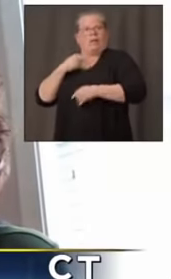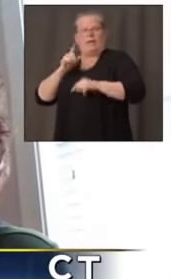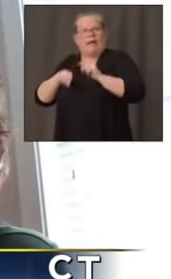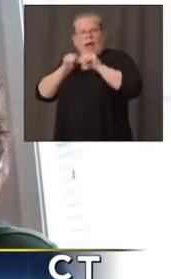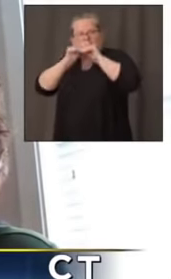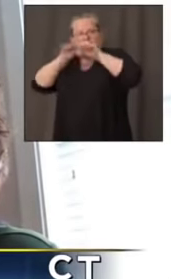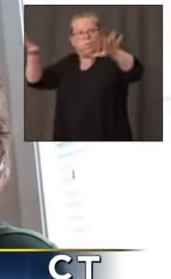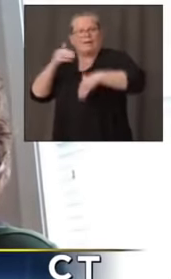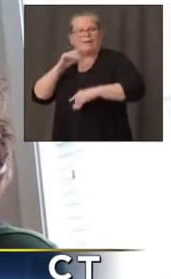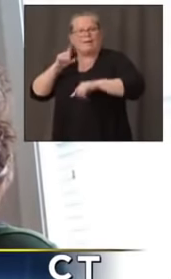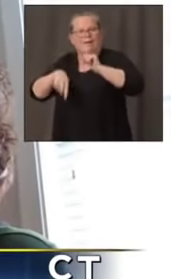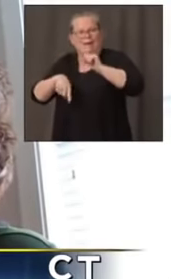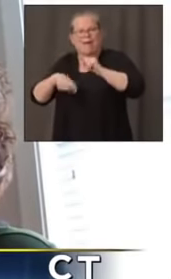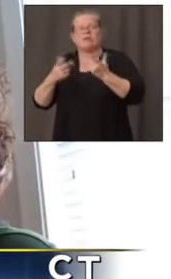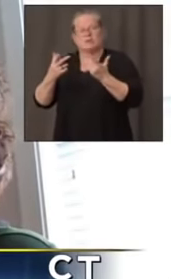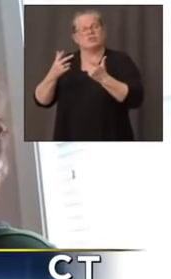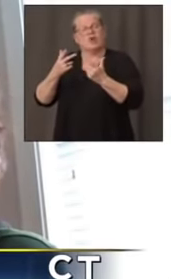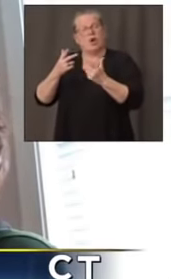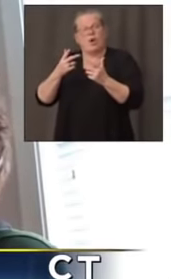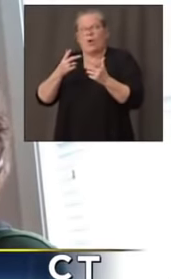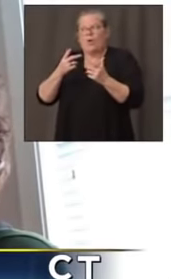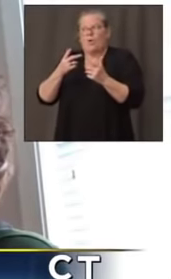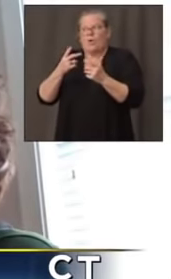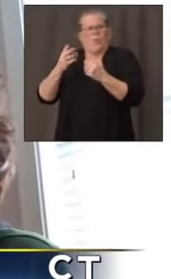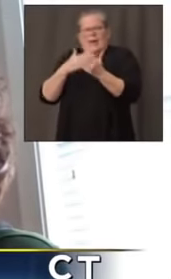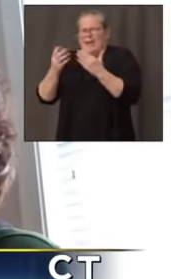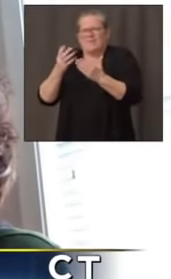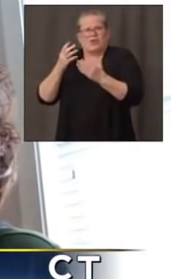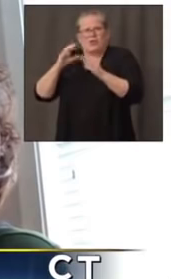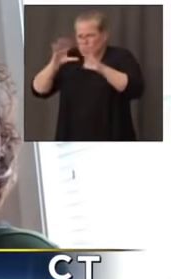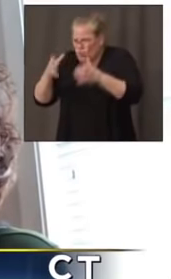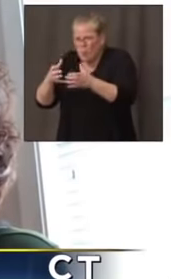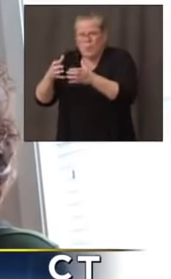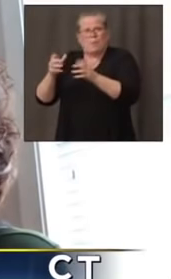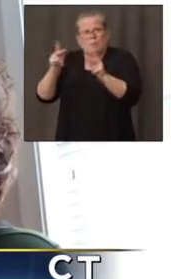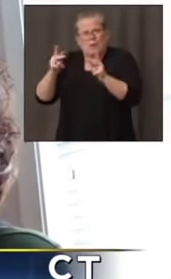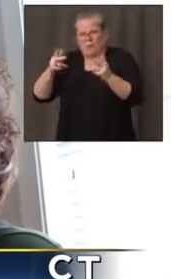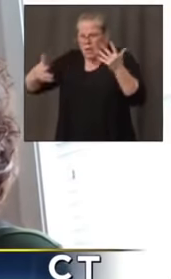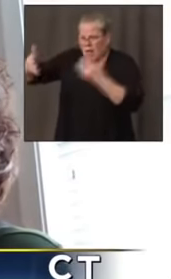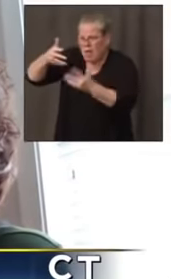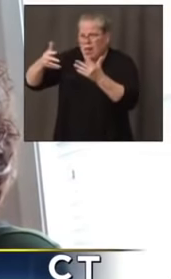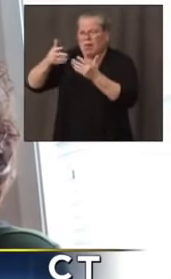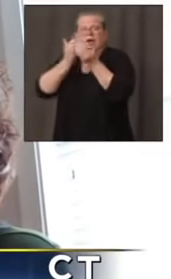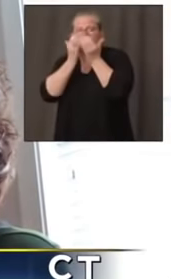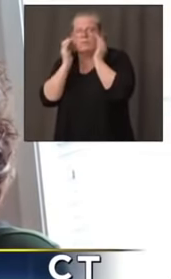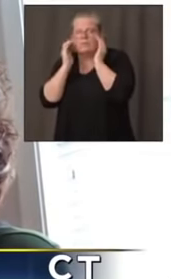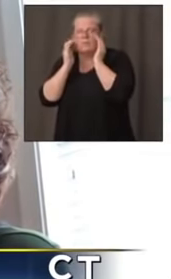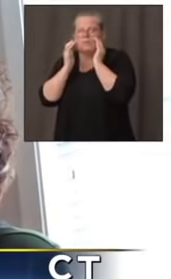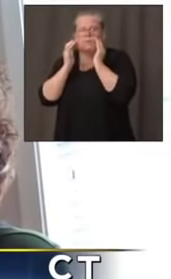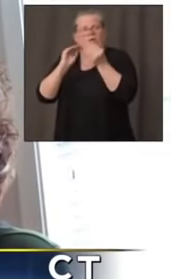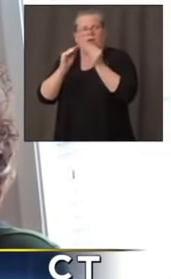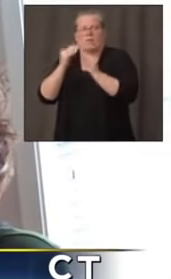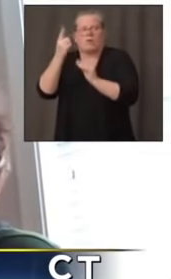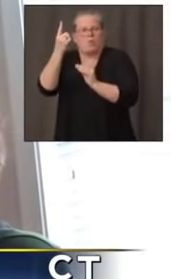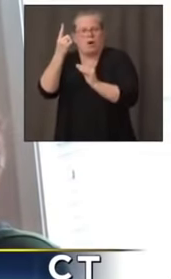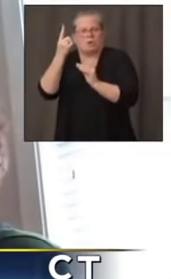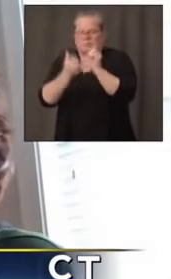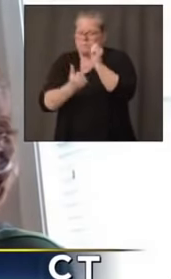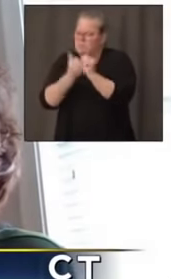this pandemic, wearing a face covering whenever you're in a group is probably one of the most important things we can do